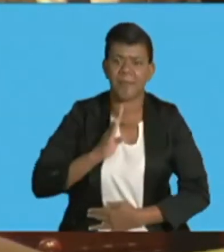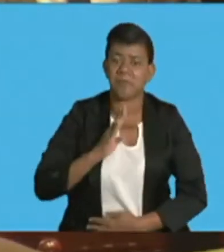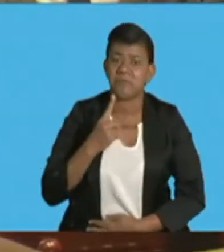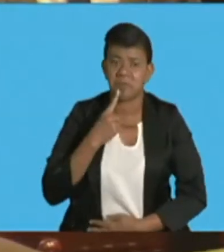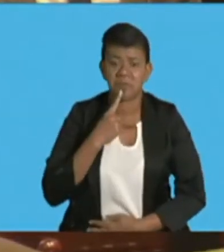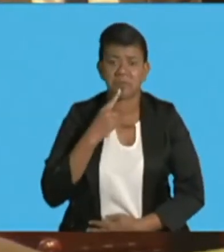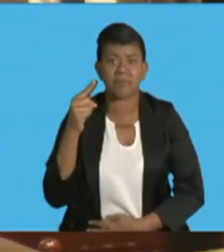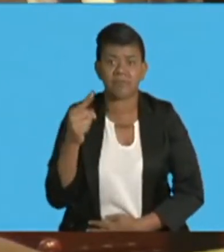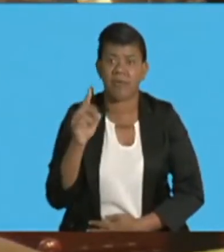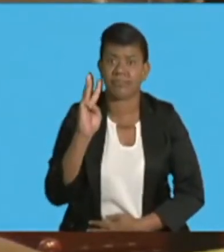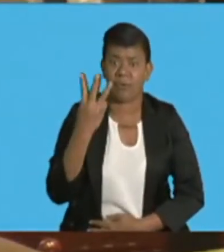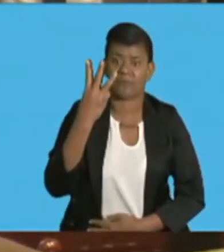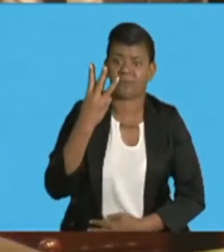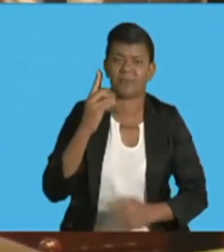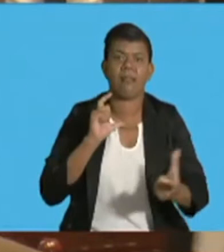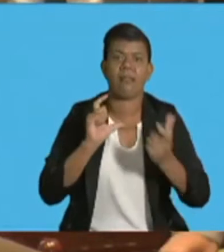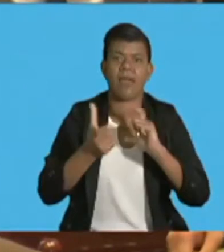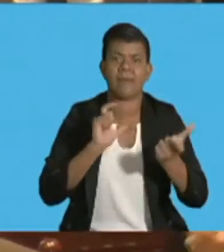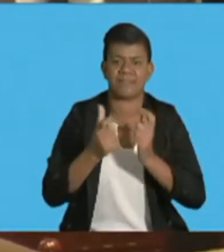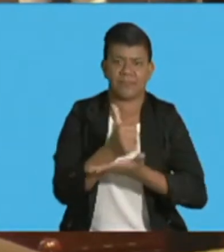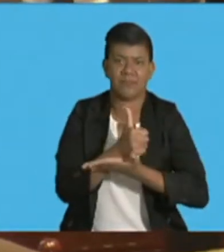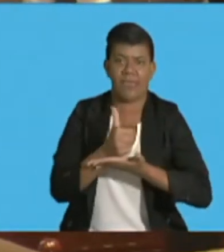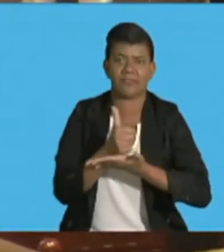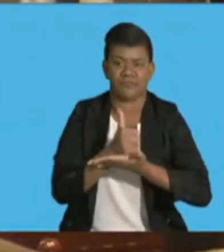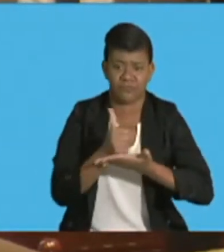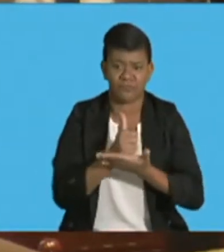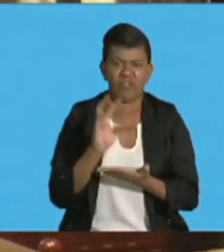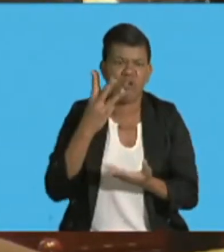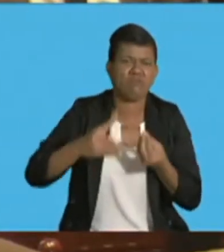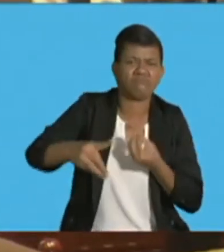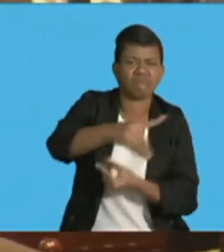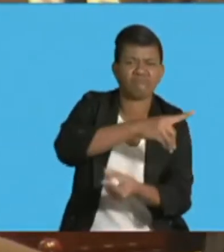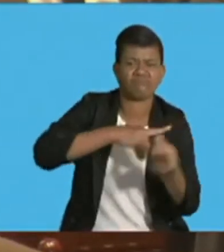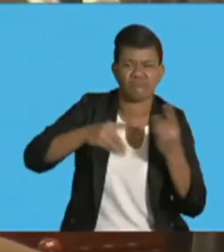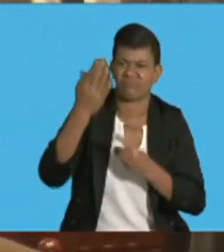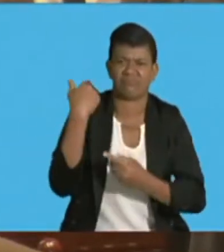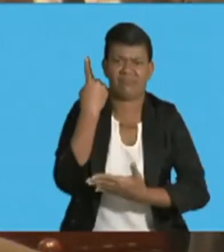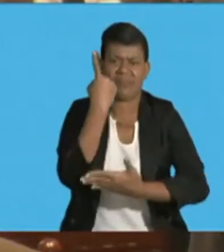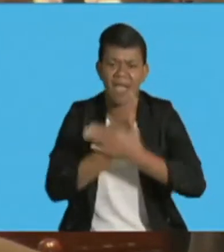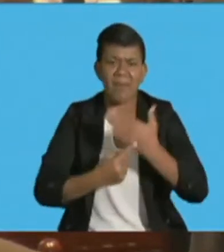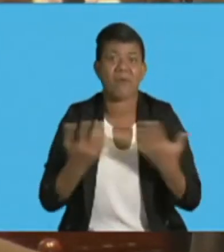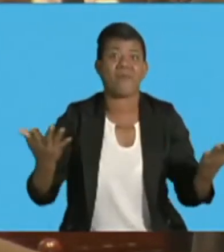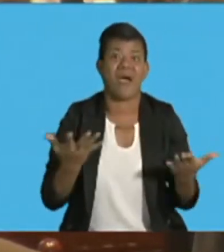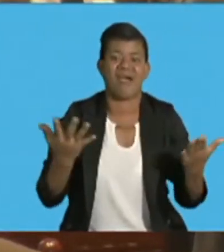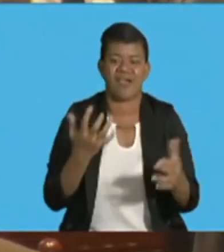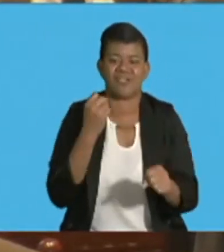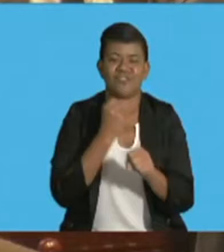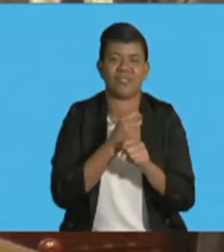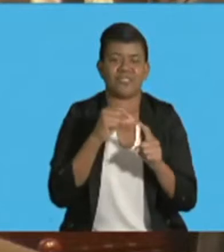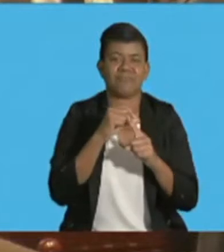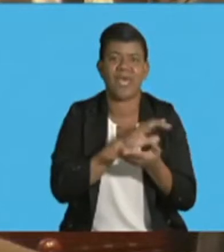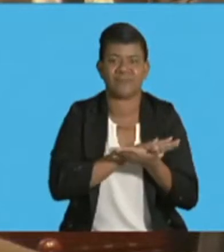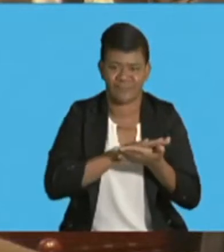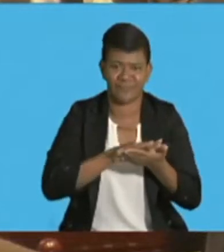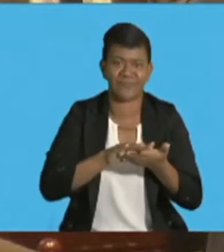Pacific Partnership Conference, or CAP3, which was just recently be held at the GPH. Mr. Speaker, sir, building on the success